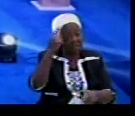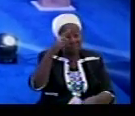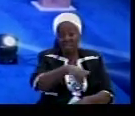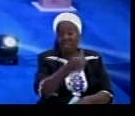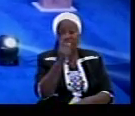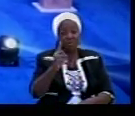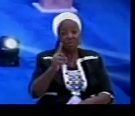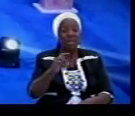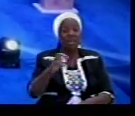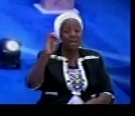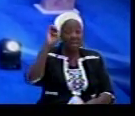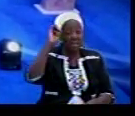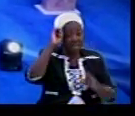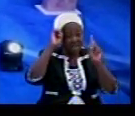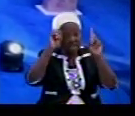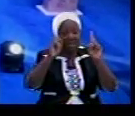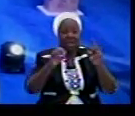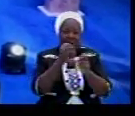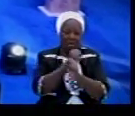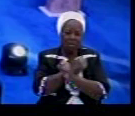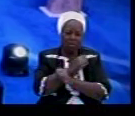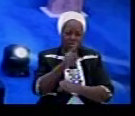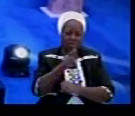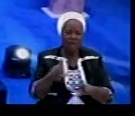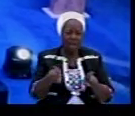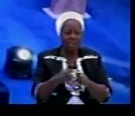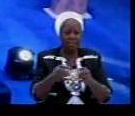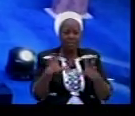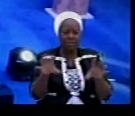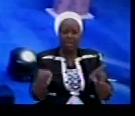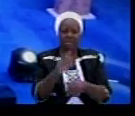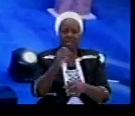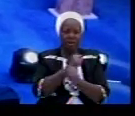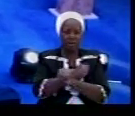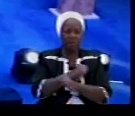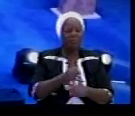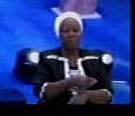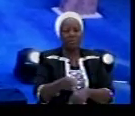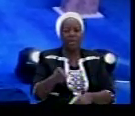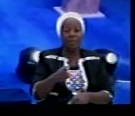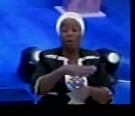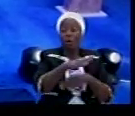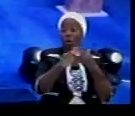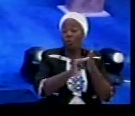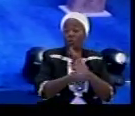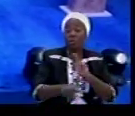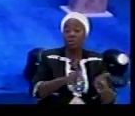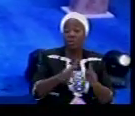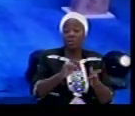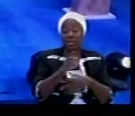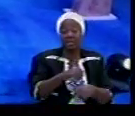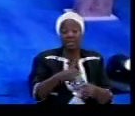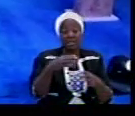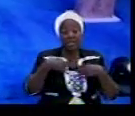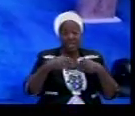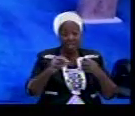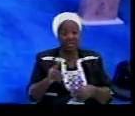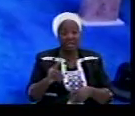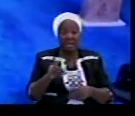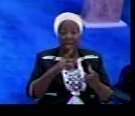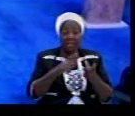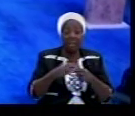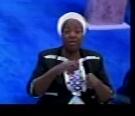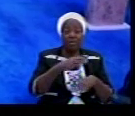you as much as he loved them. All those people he healed, all those people